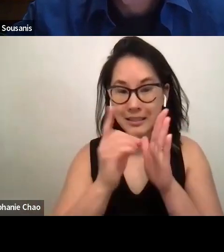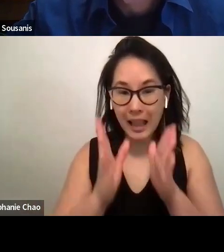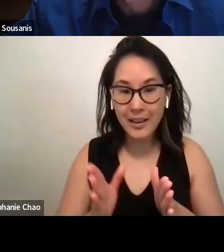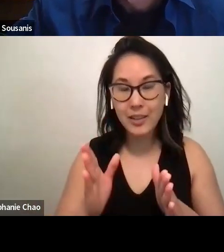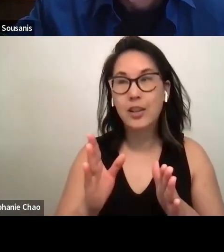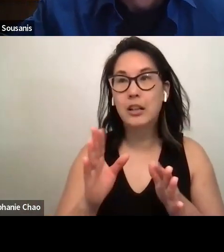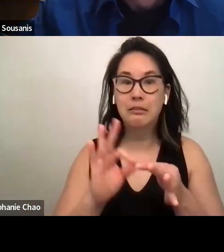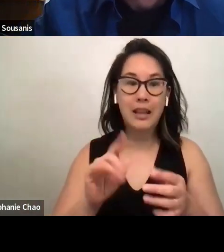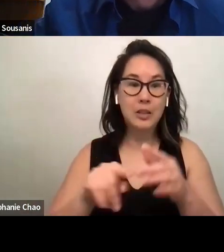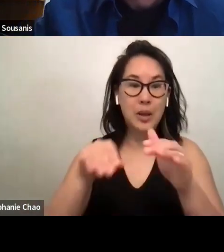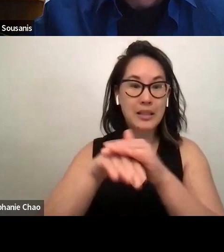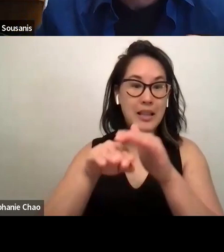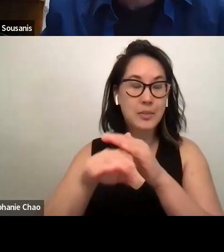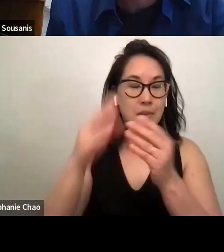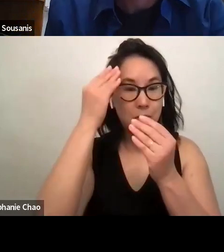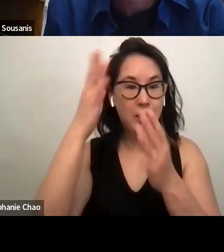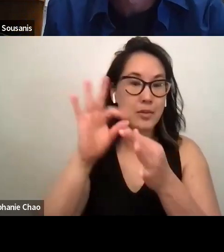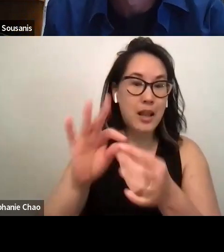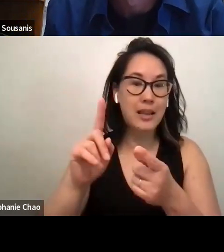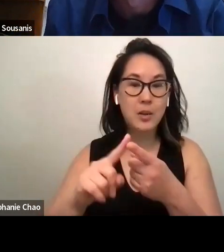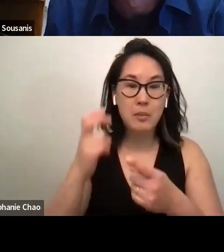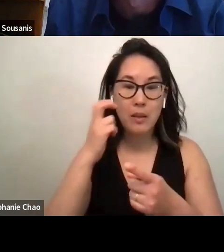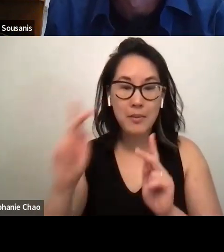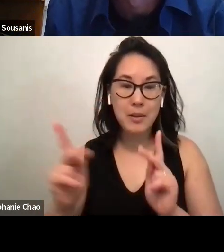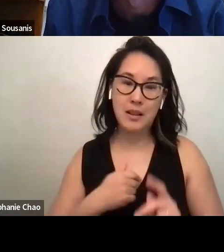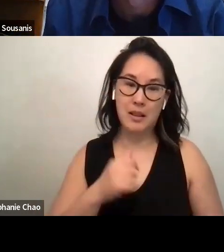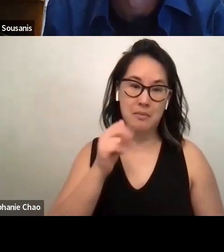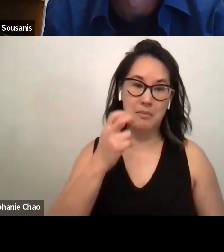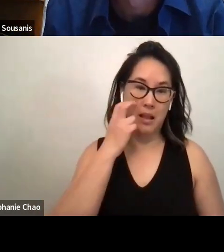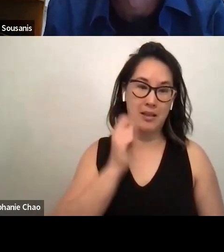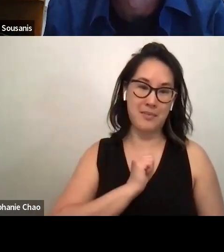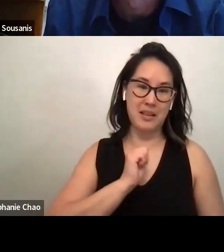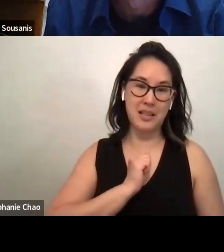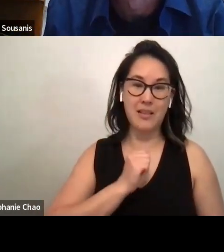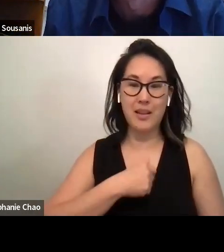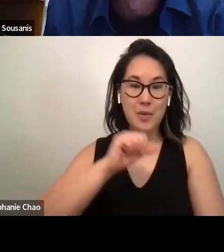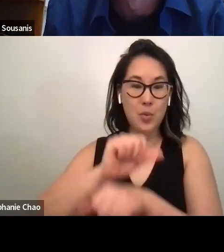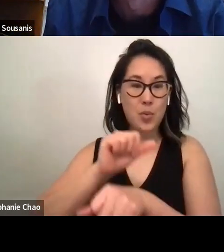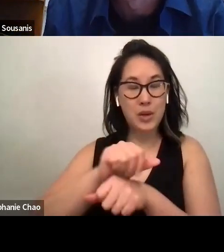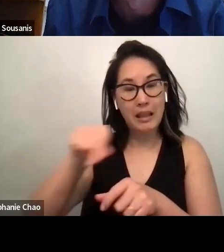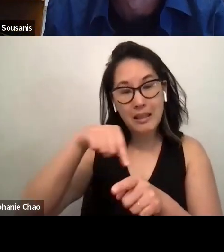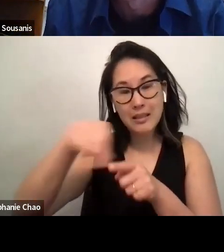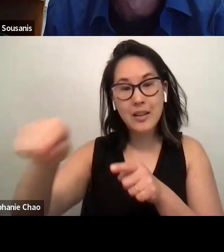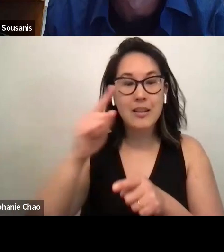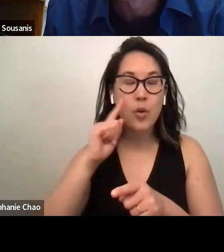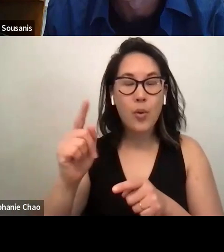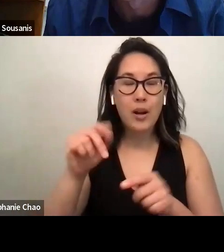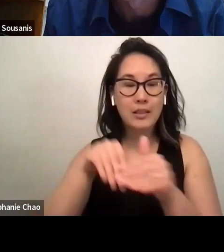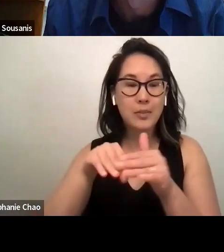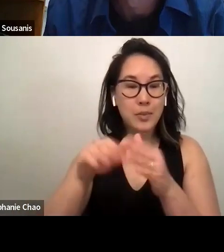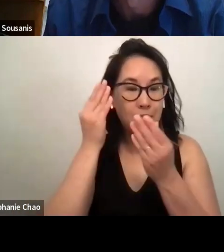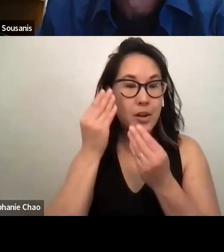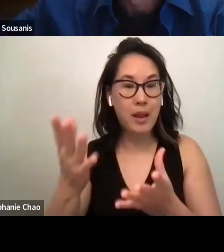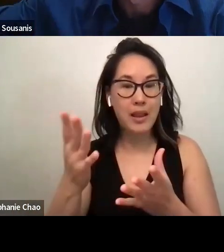accessible information for blind people. I'm blind myself and have been working in the field of accessible information of